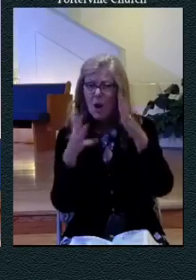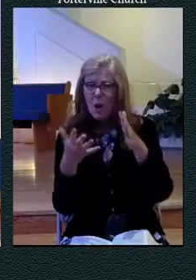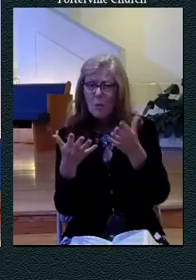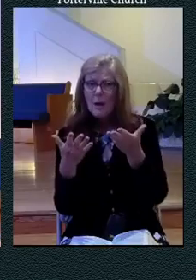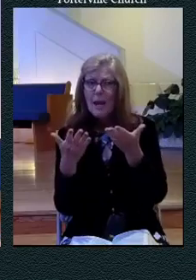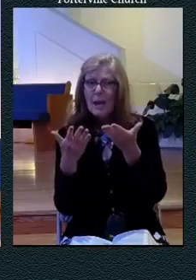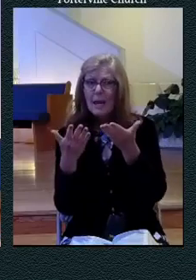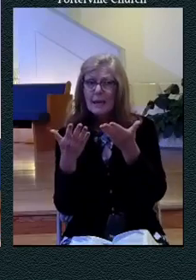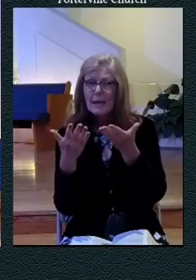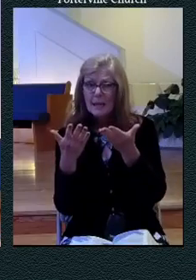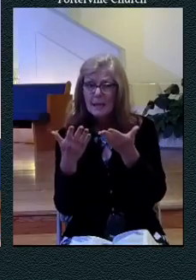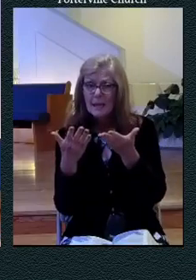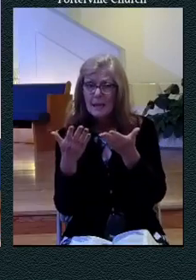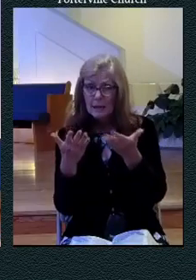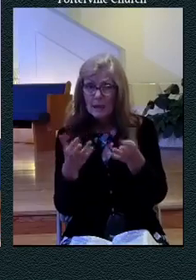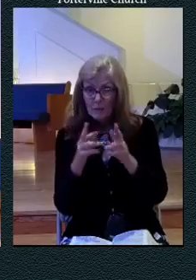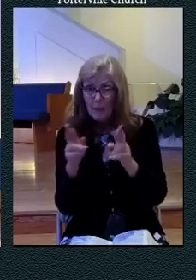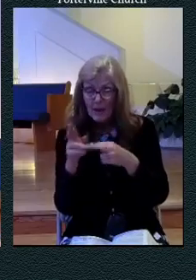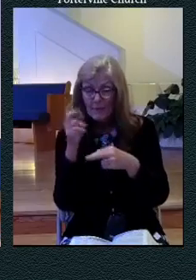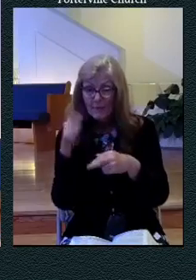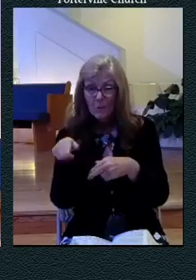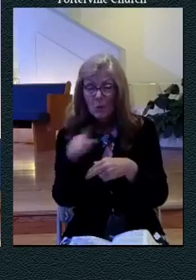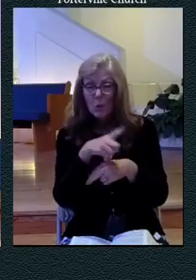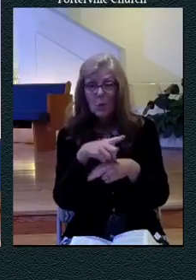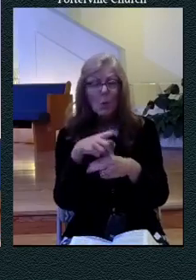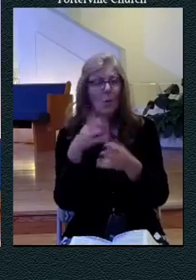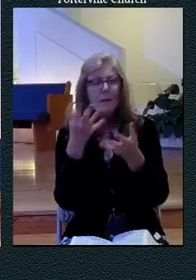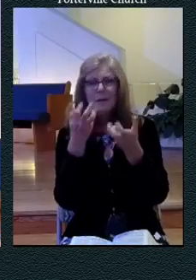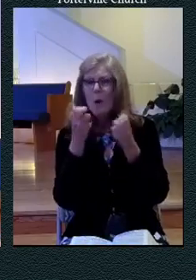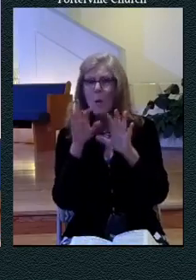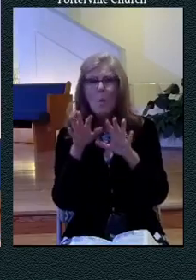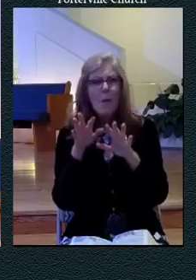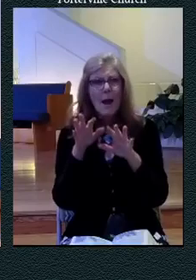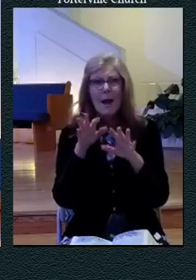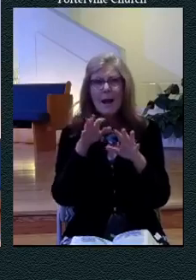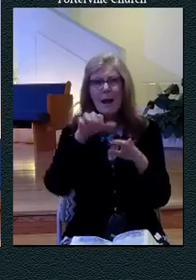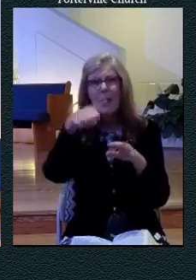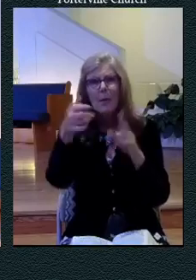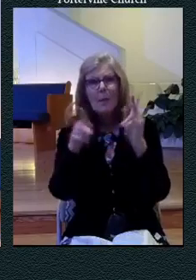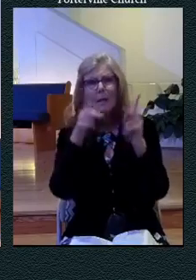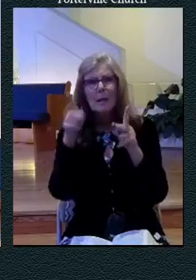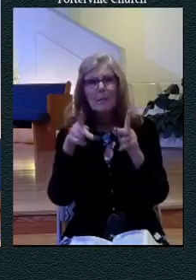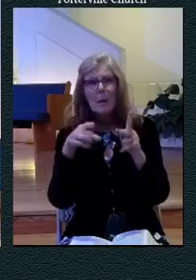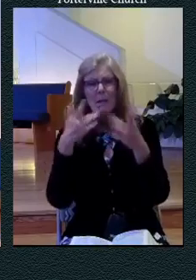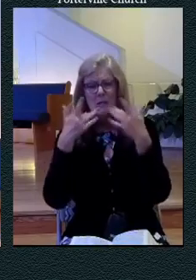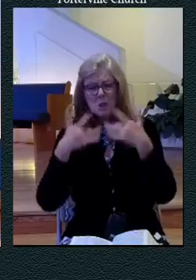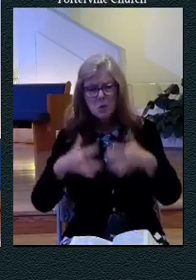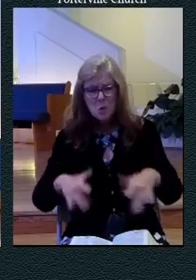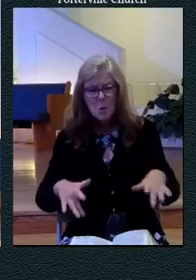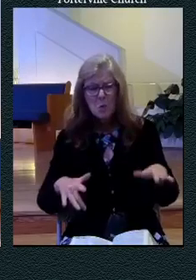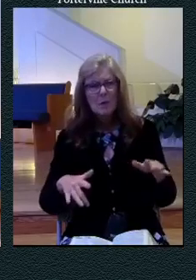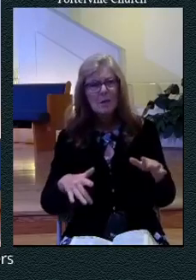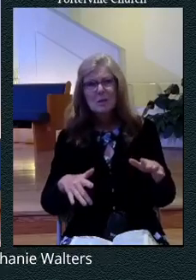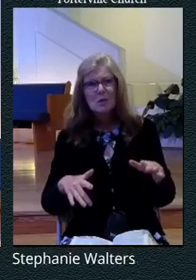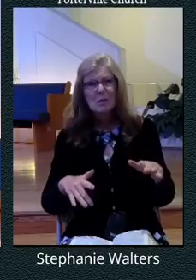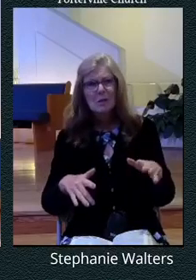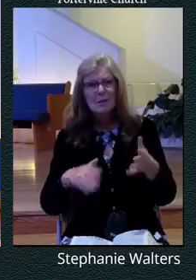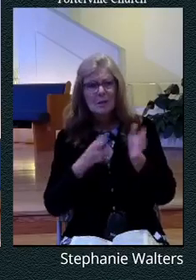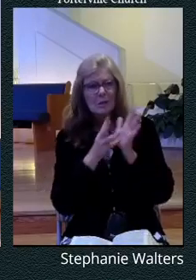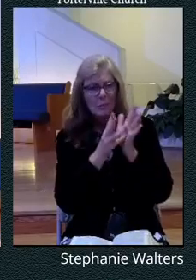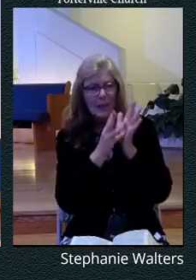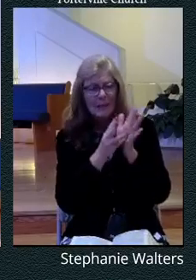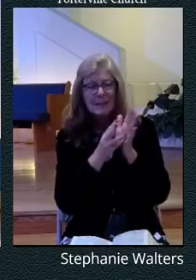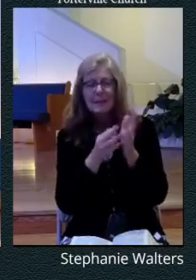off track and they don't get discouraged and they don't end up in shallows and miseries. No, he wants them to have this confidence and this experience